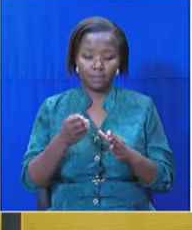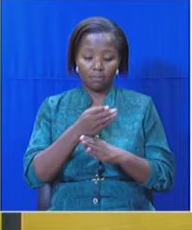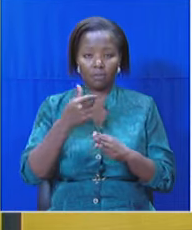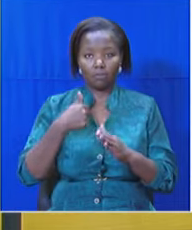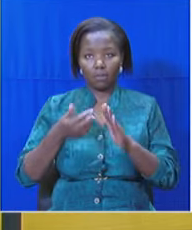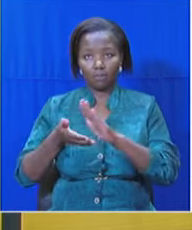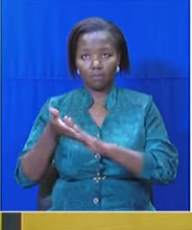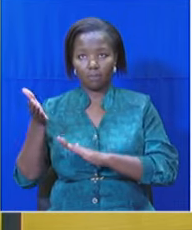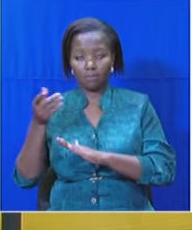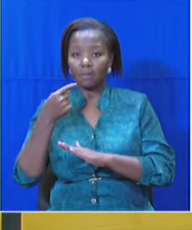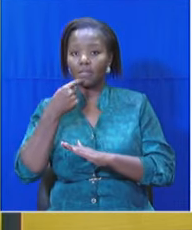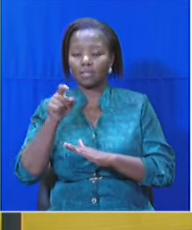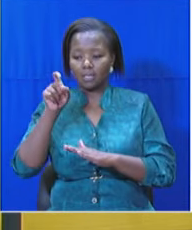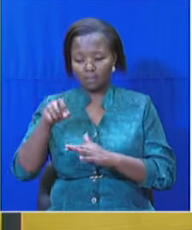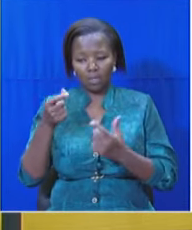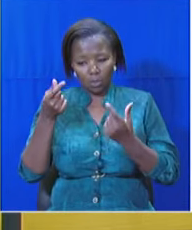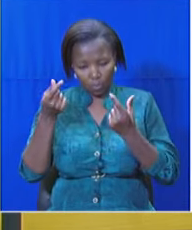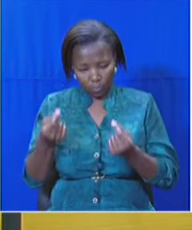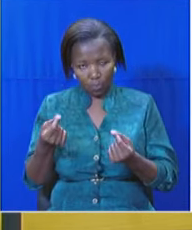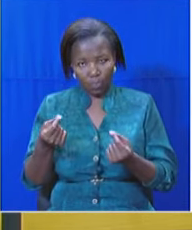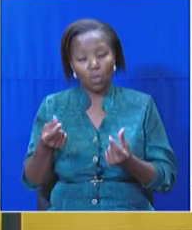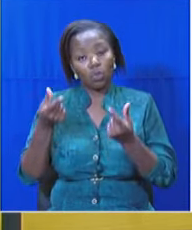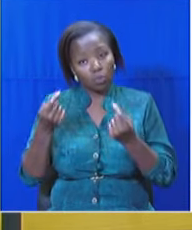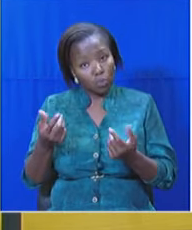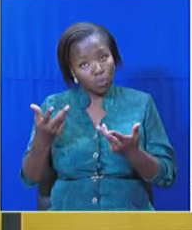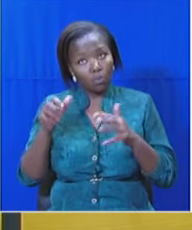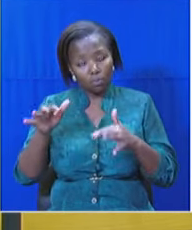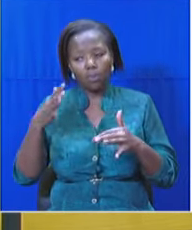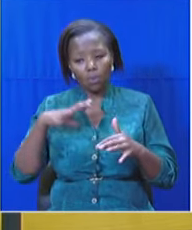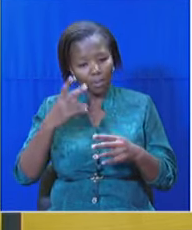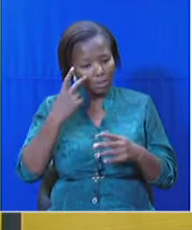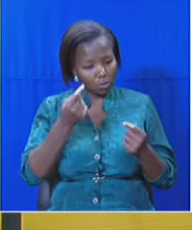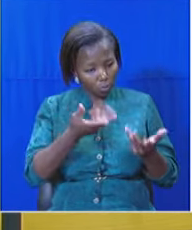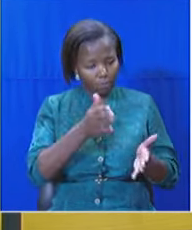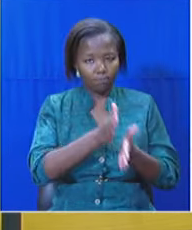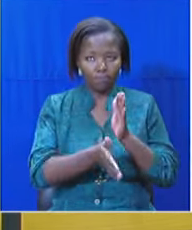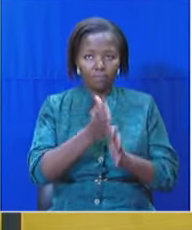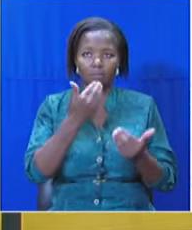it and do what the majority of South Africans expect of you. Thank you.